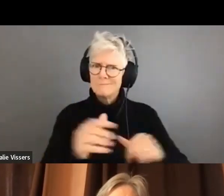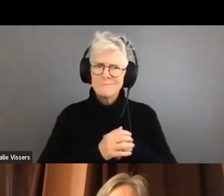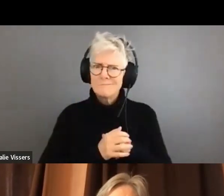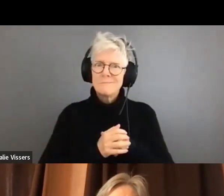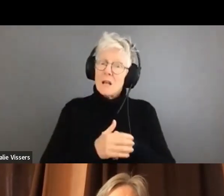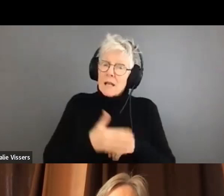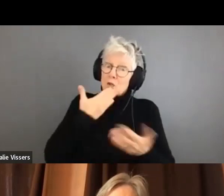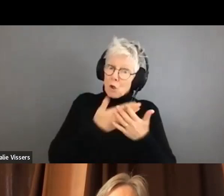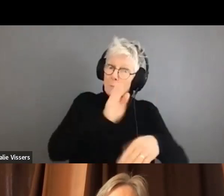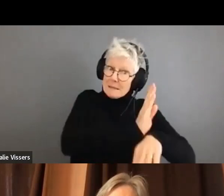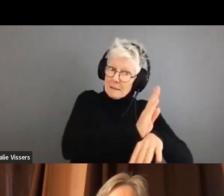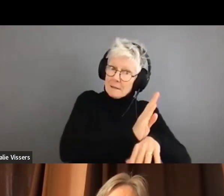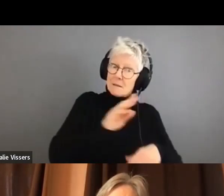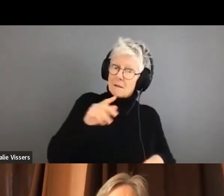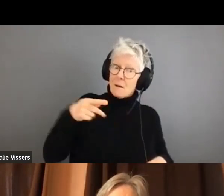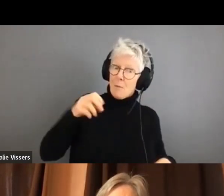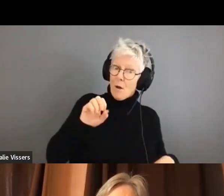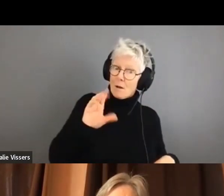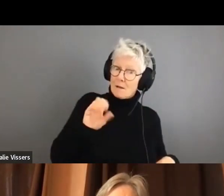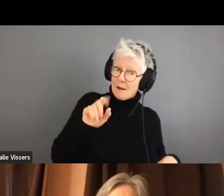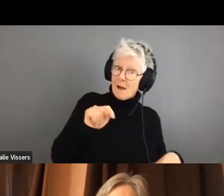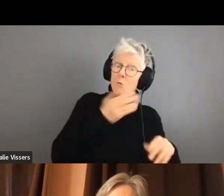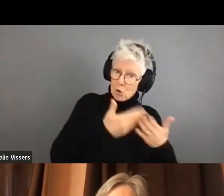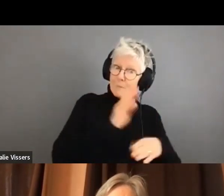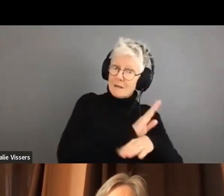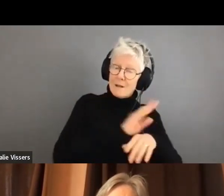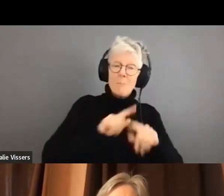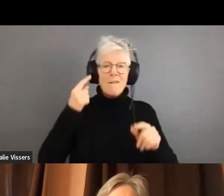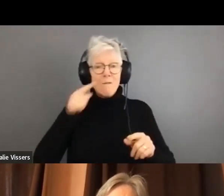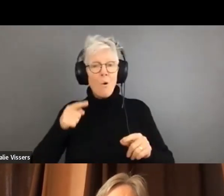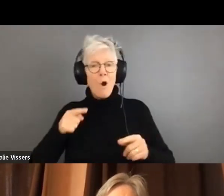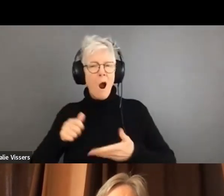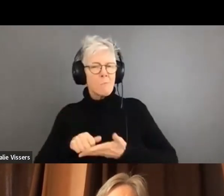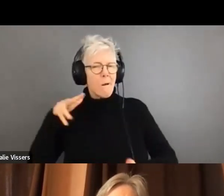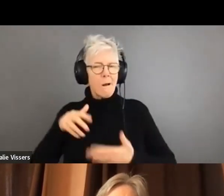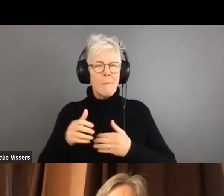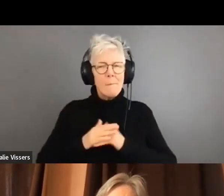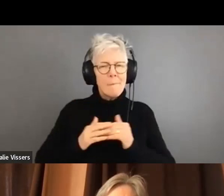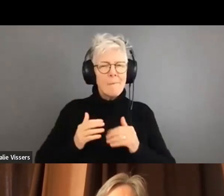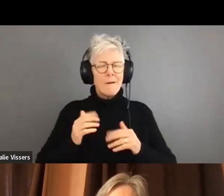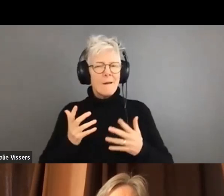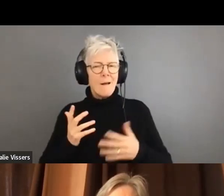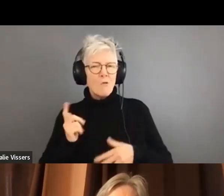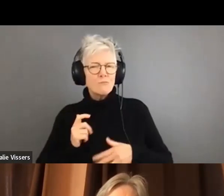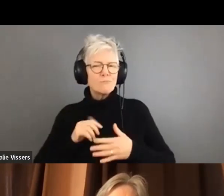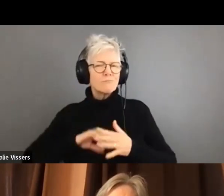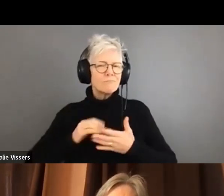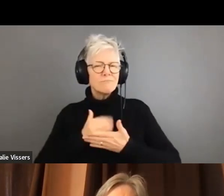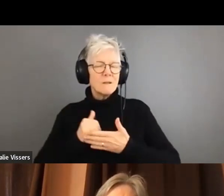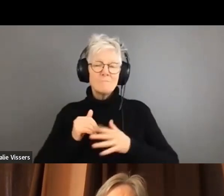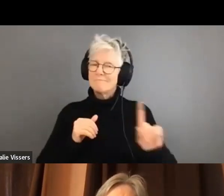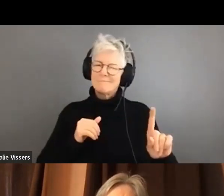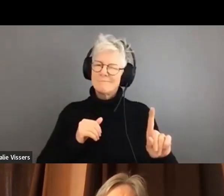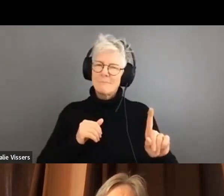from it, now, if you're going to do sales, like convert sales or get leads, that's different. But there's some people may understand, oh, I want to do a